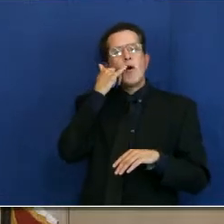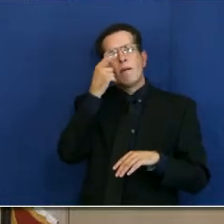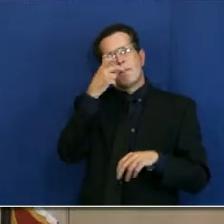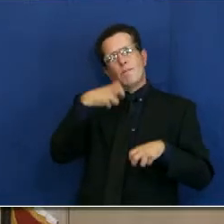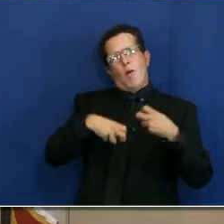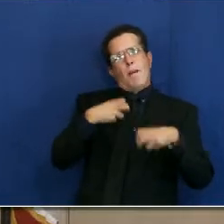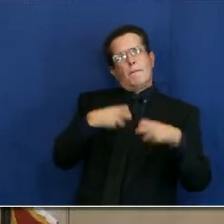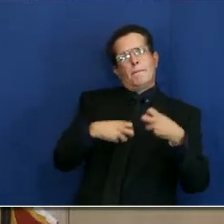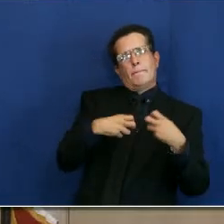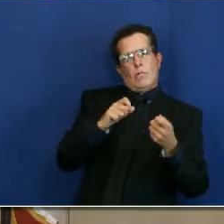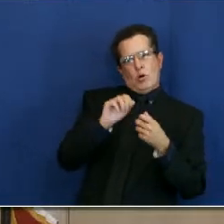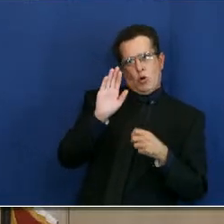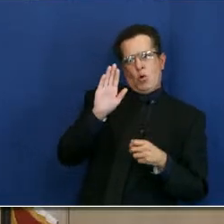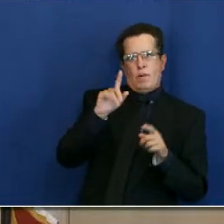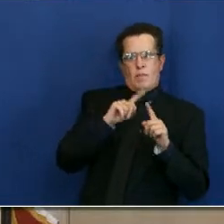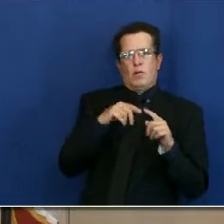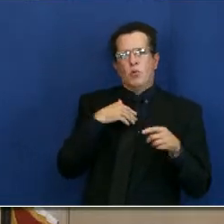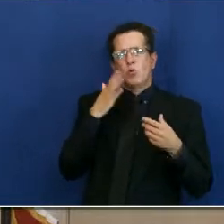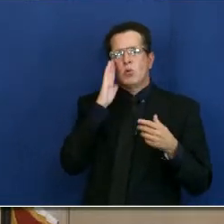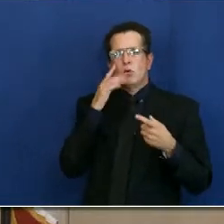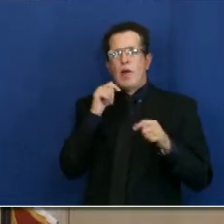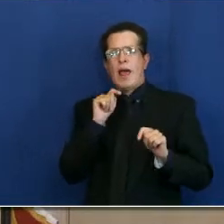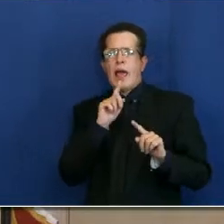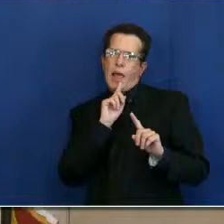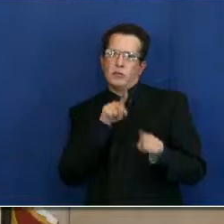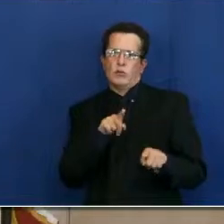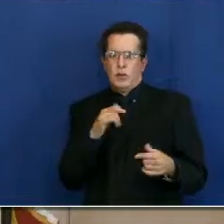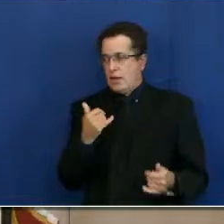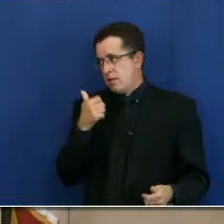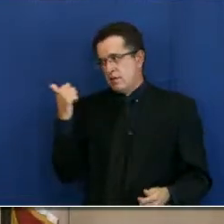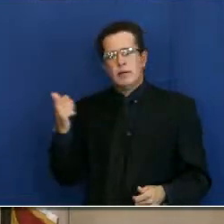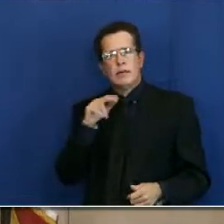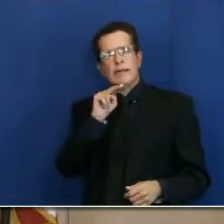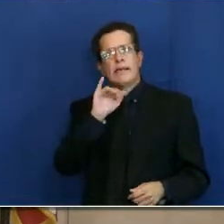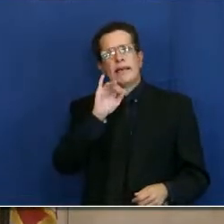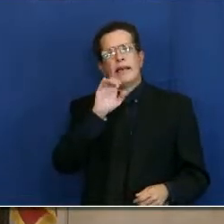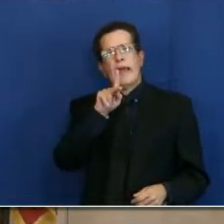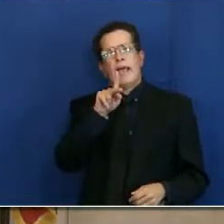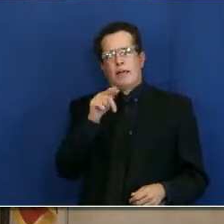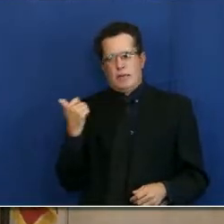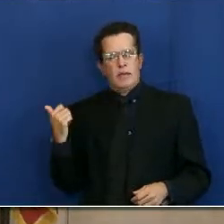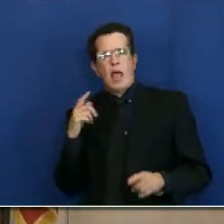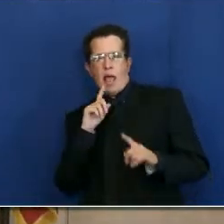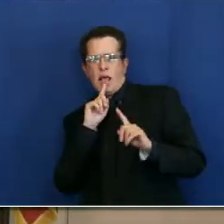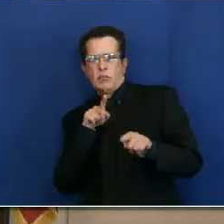away, but we'll try to respond. Here's Nick.